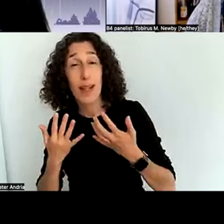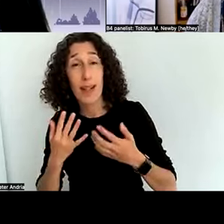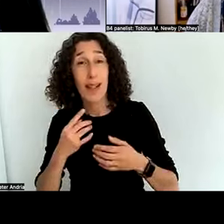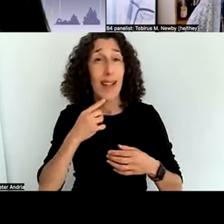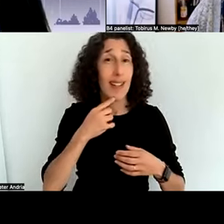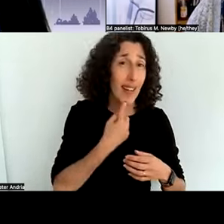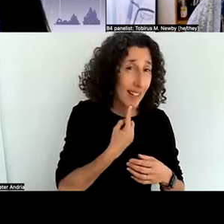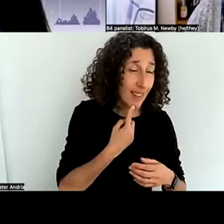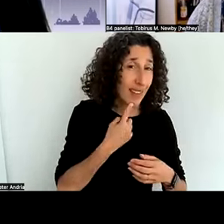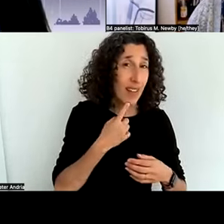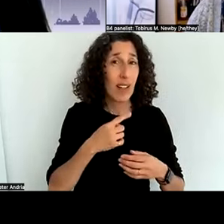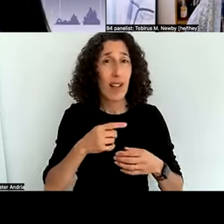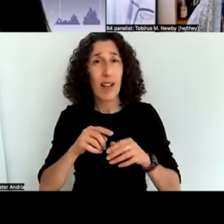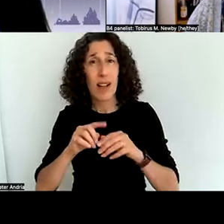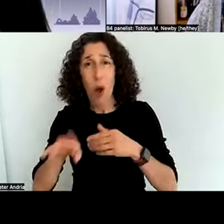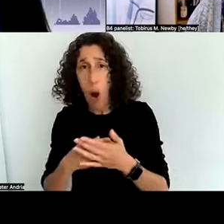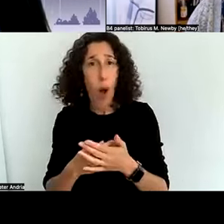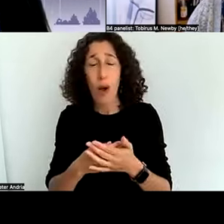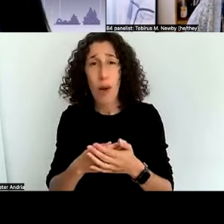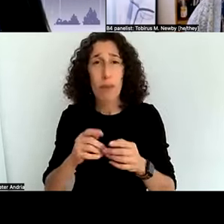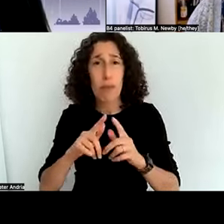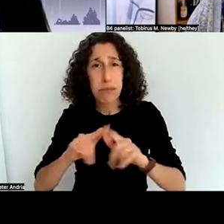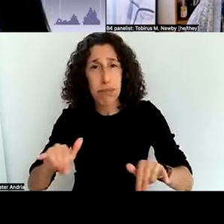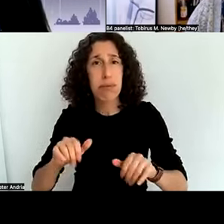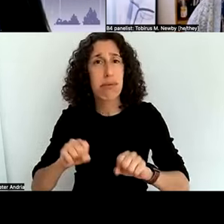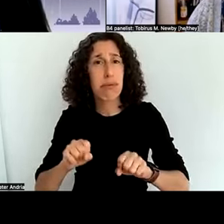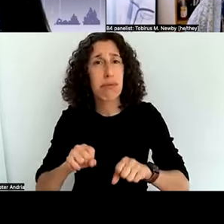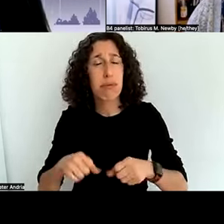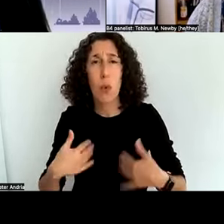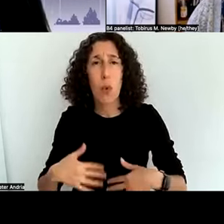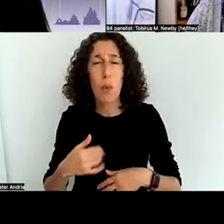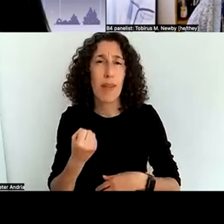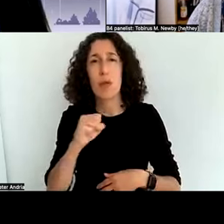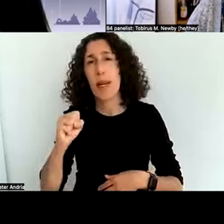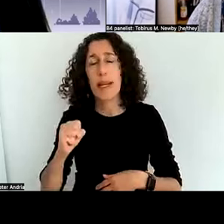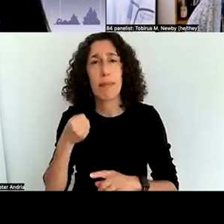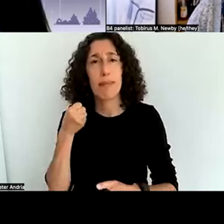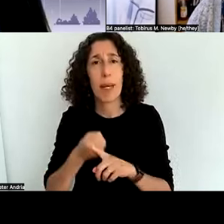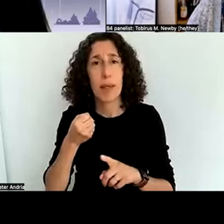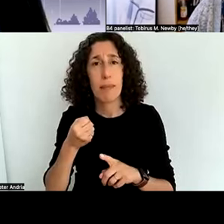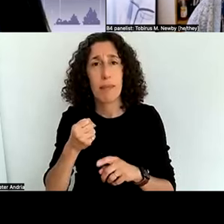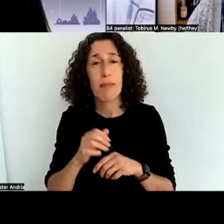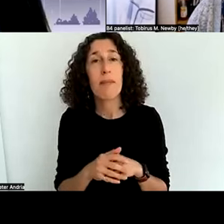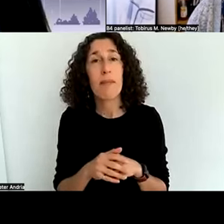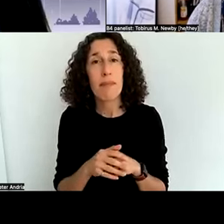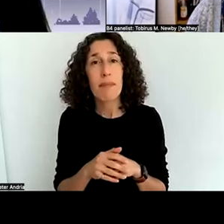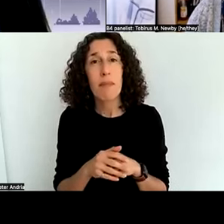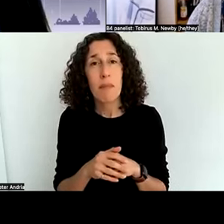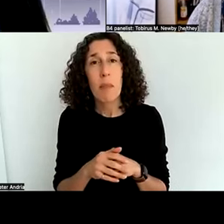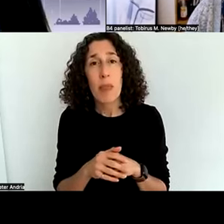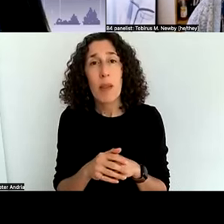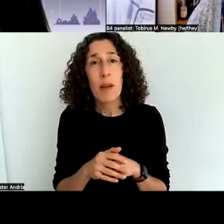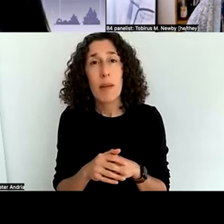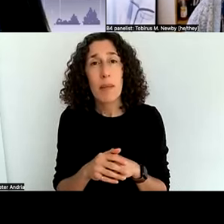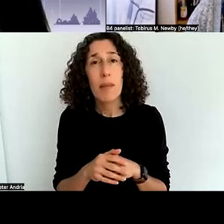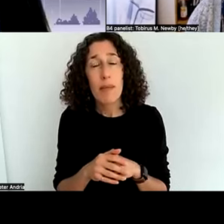And I was lucky to work with a group of folks who bring, you know, in a scholarly sense, what might be considered a critical